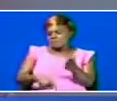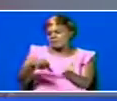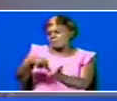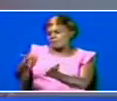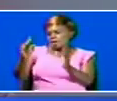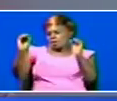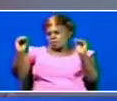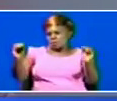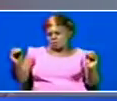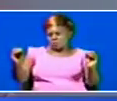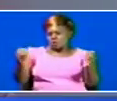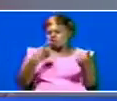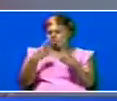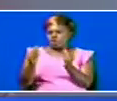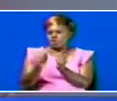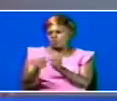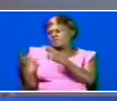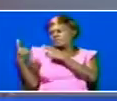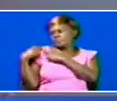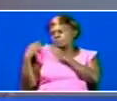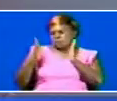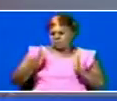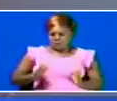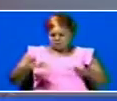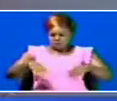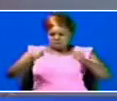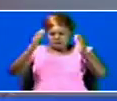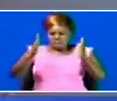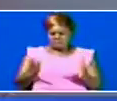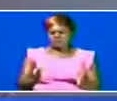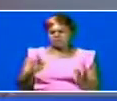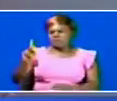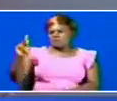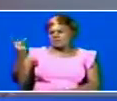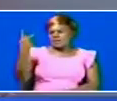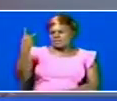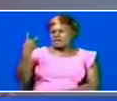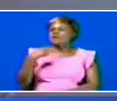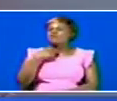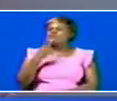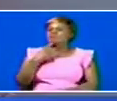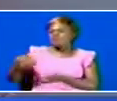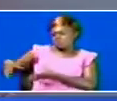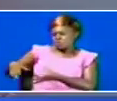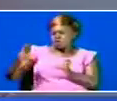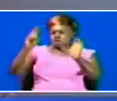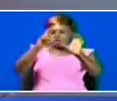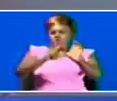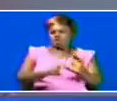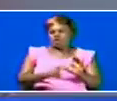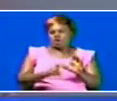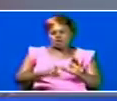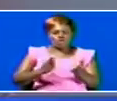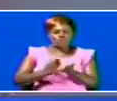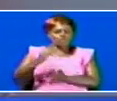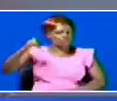let's speak to the person in charge of rugby in this country, and that's the chairperson of the Kenya Rugby Union, Richard Omwela, who now joins me on